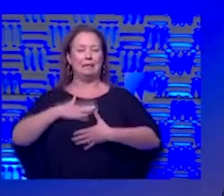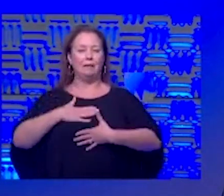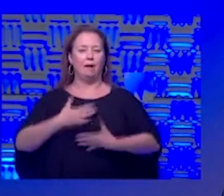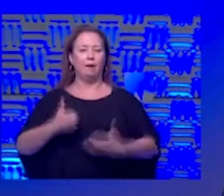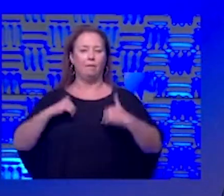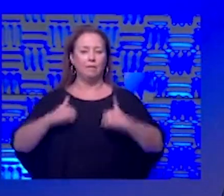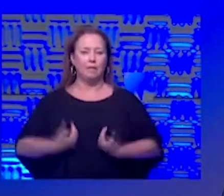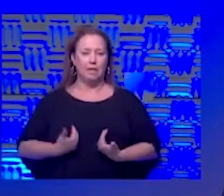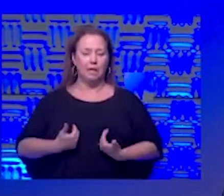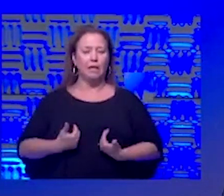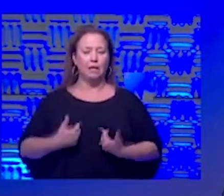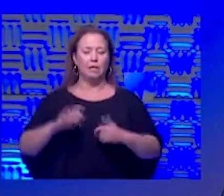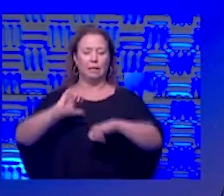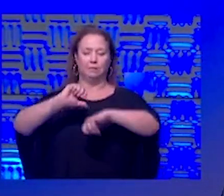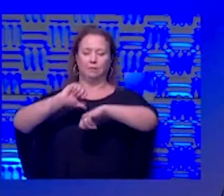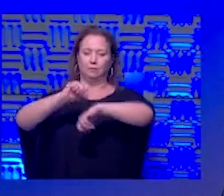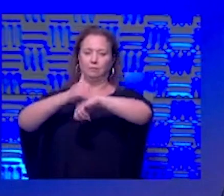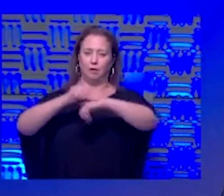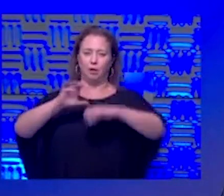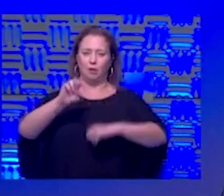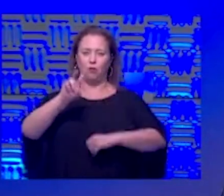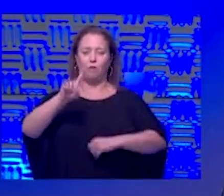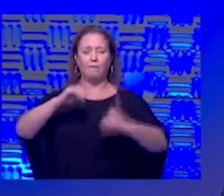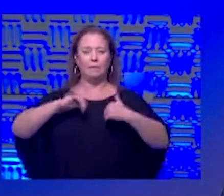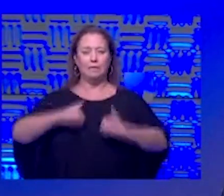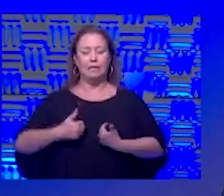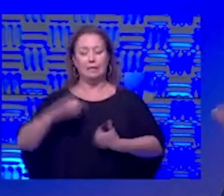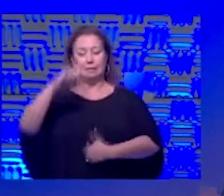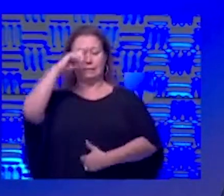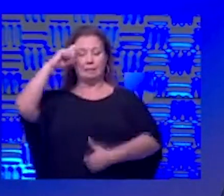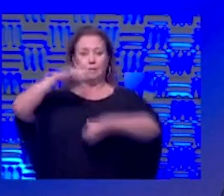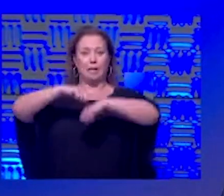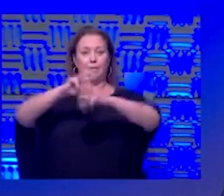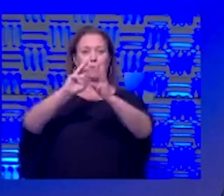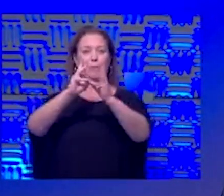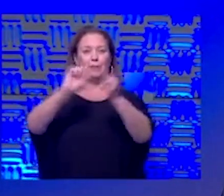hearing a lot about. It's starting to set in, and summer is here, the